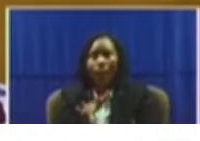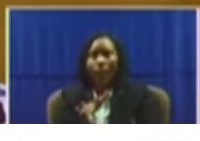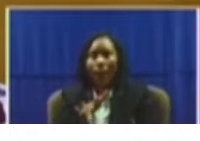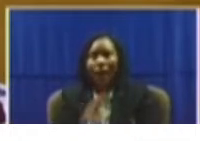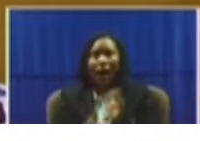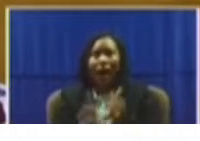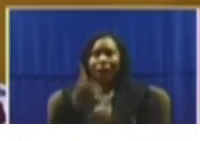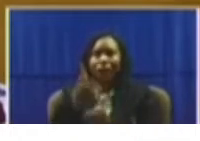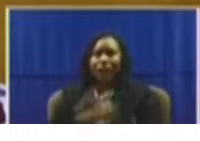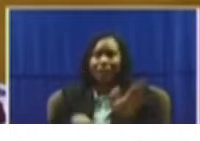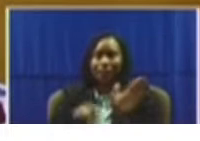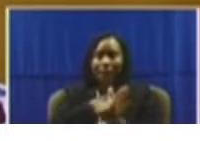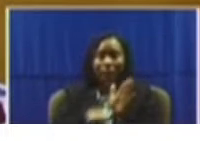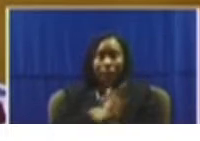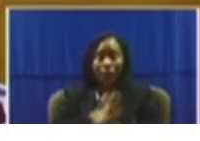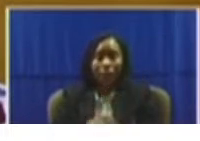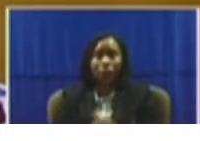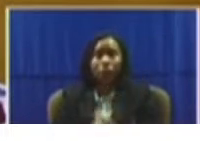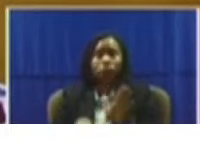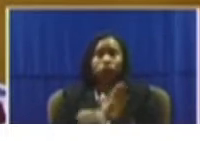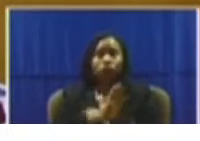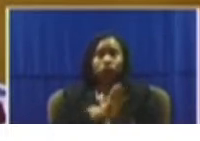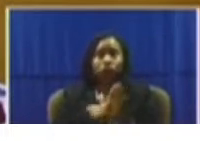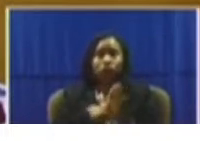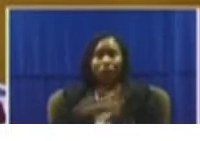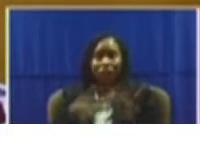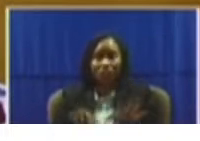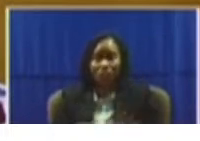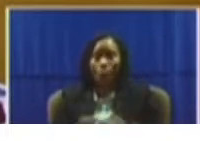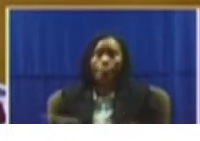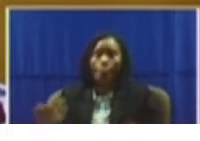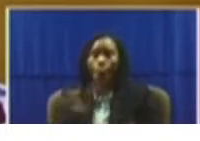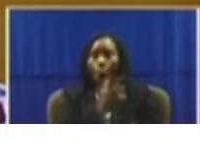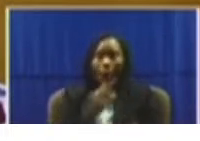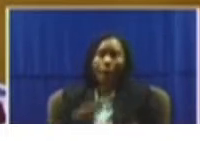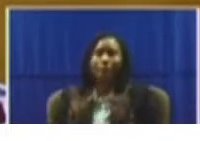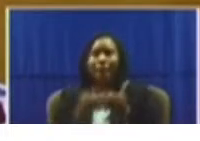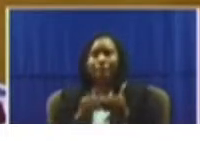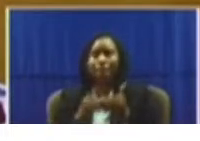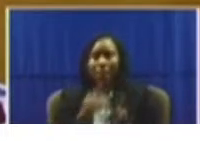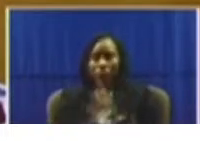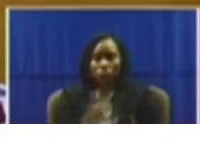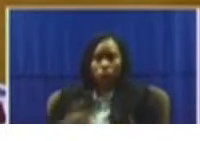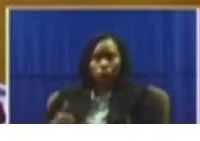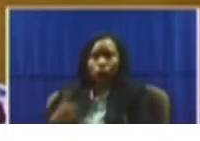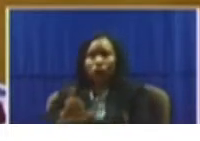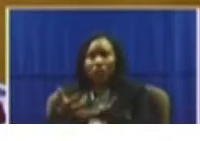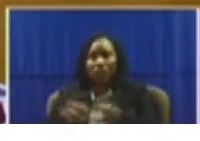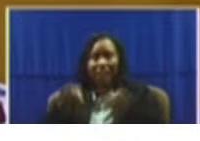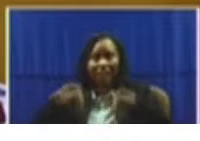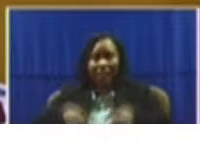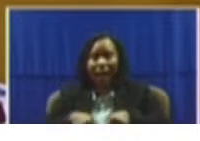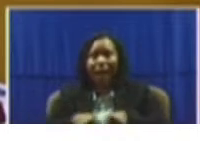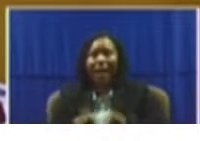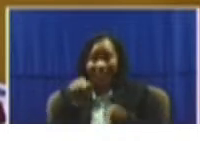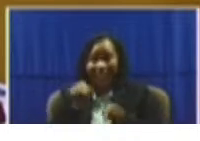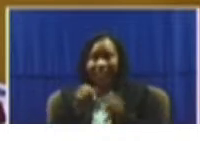After the bells have rung, all members will be seated here in 10